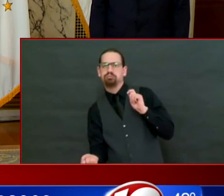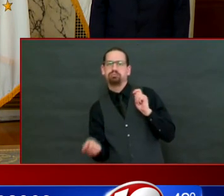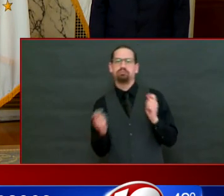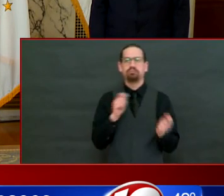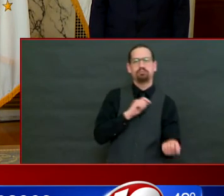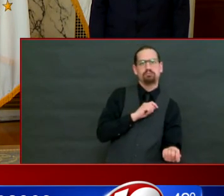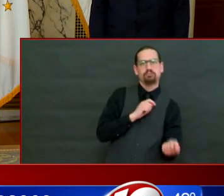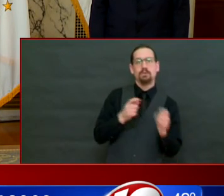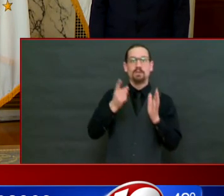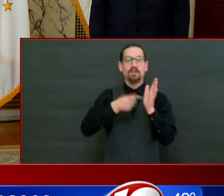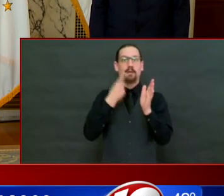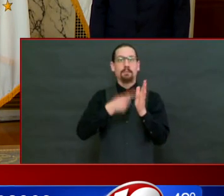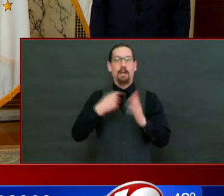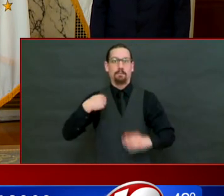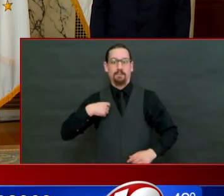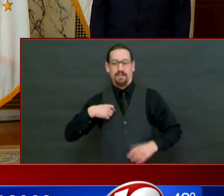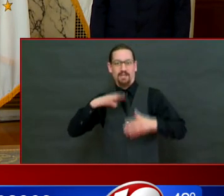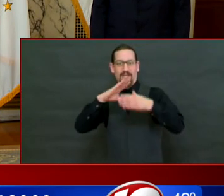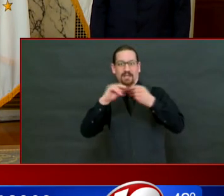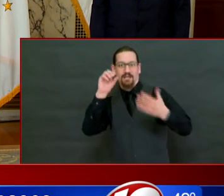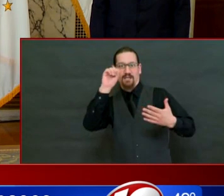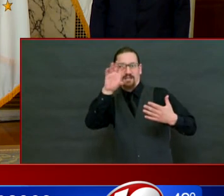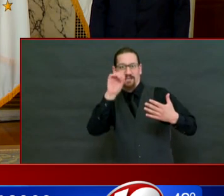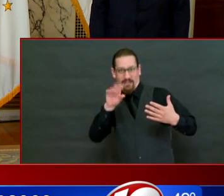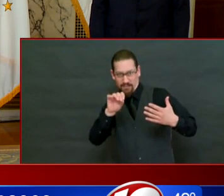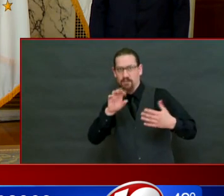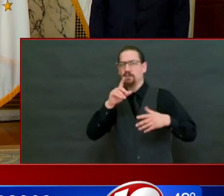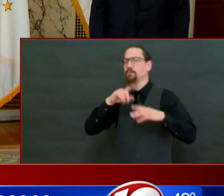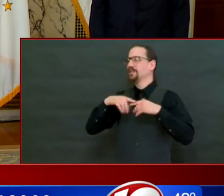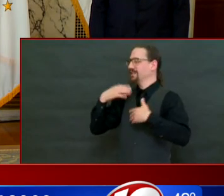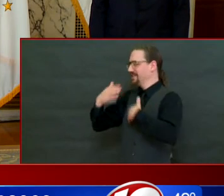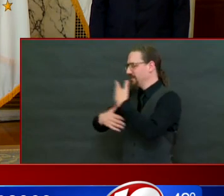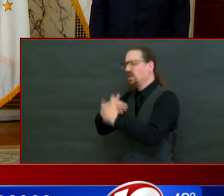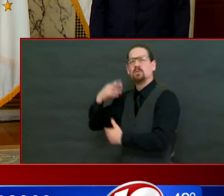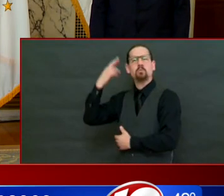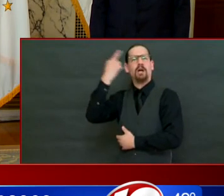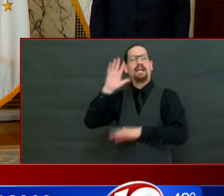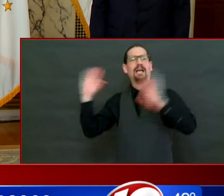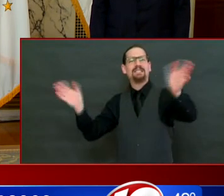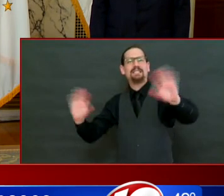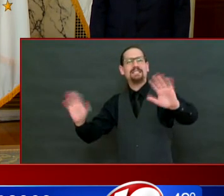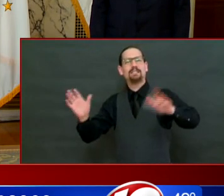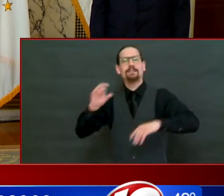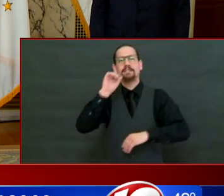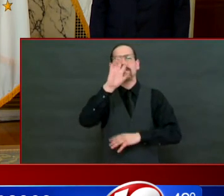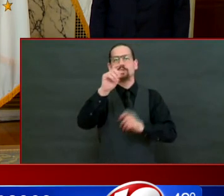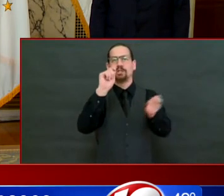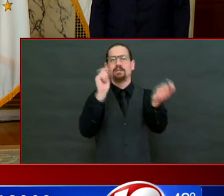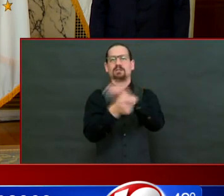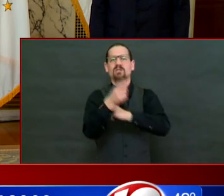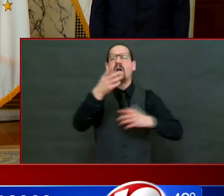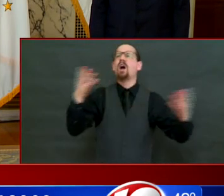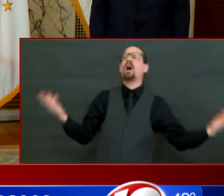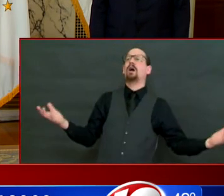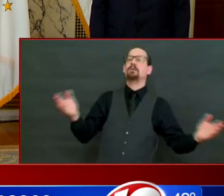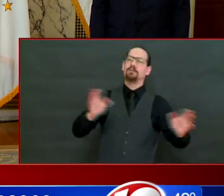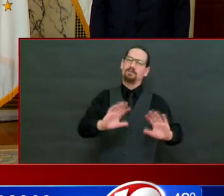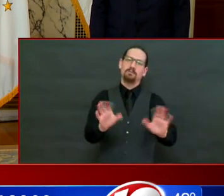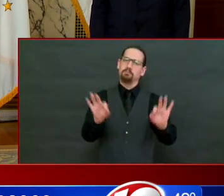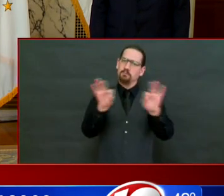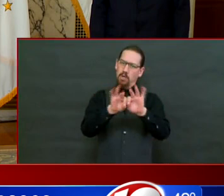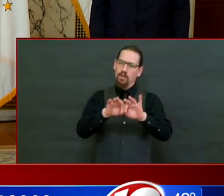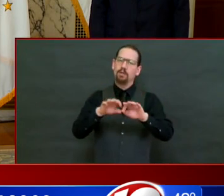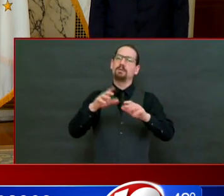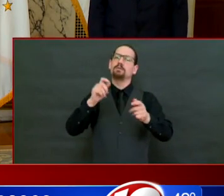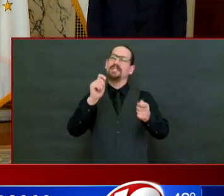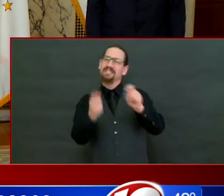then operate for phase one, and then I can tell you when we can go to phase two. But I also know that we're learning every day about the virus and